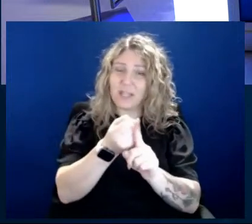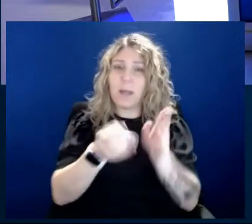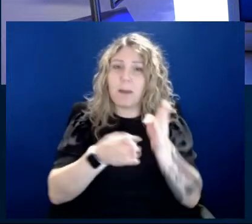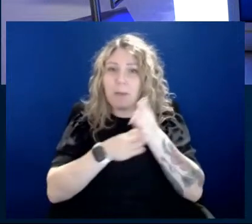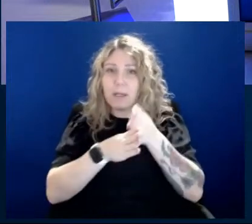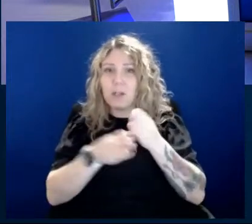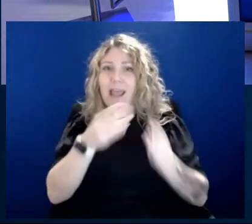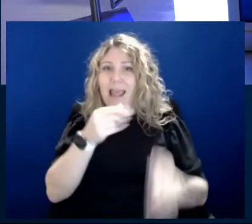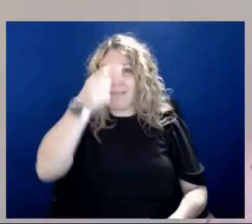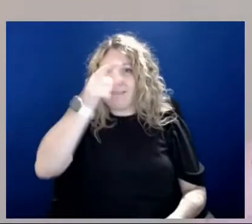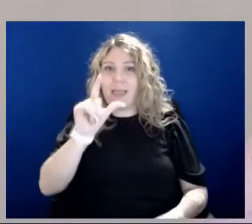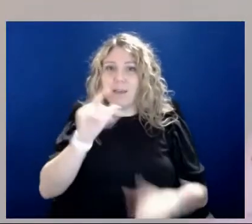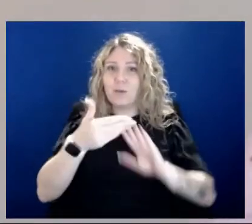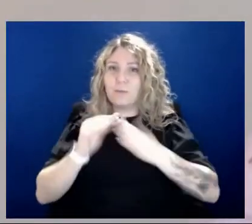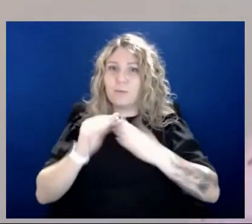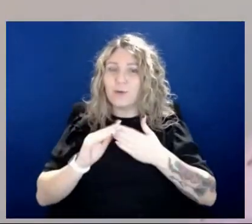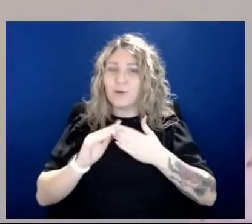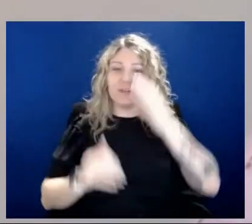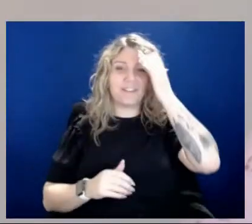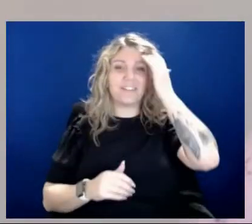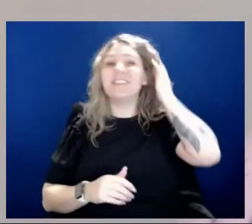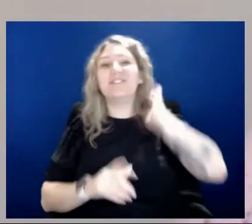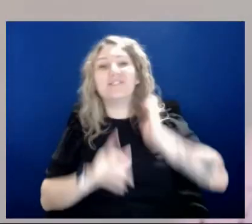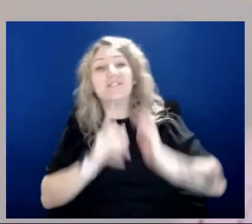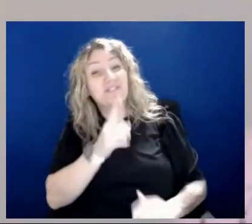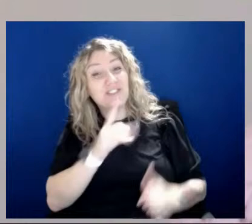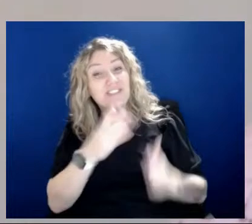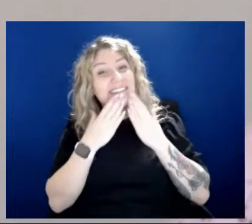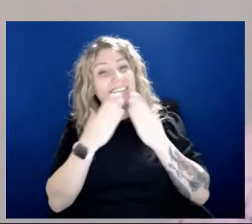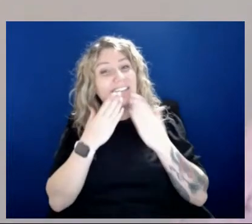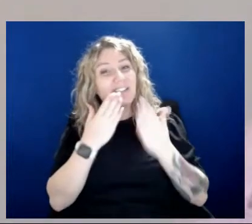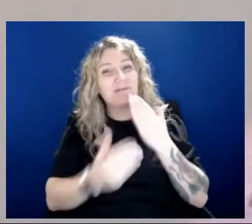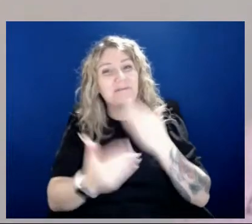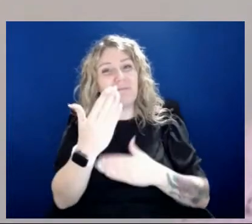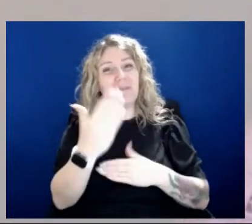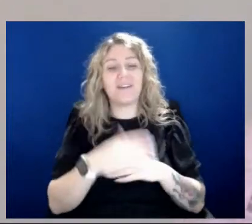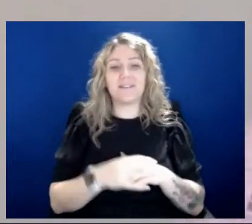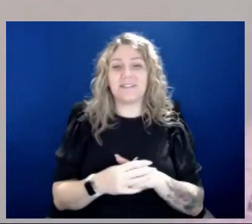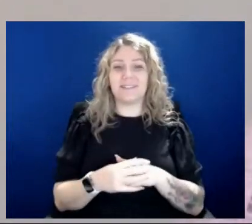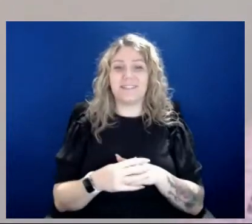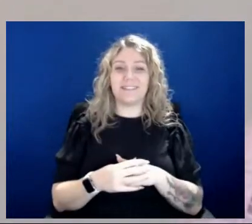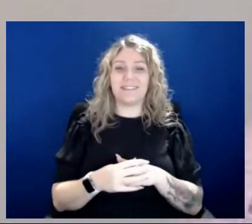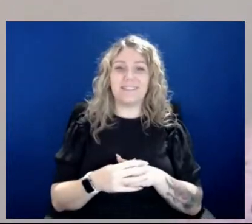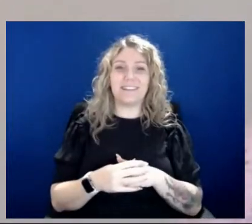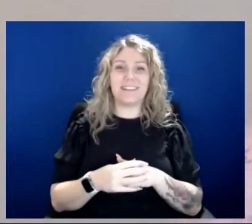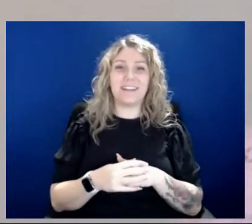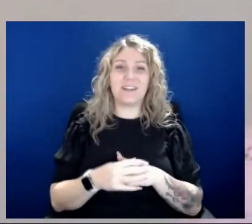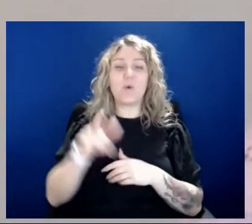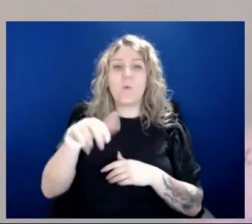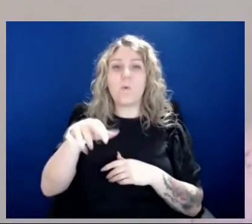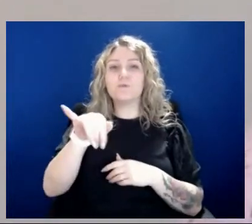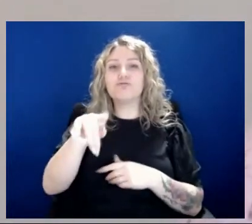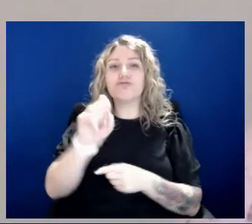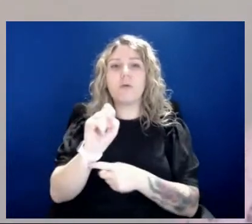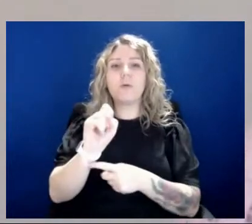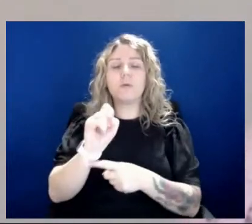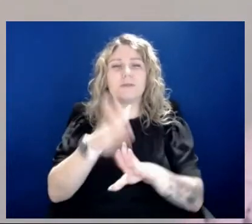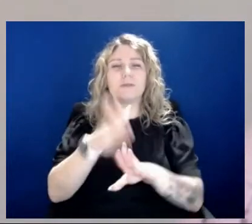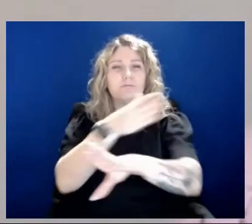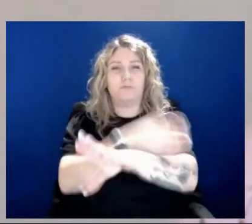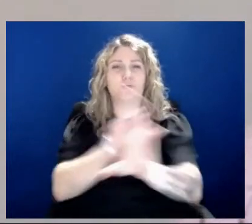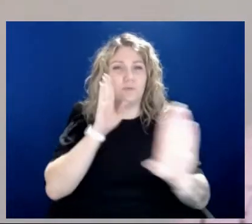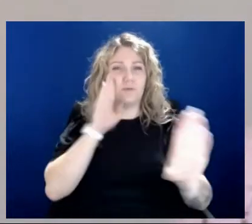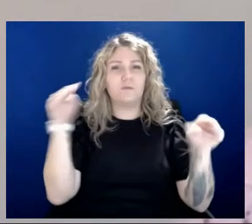community. Sure, thank you, and good morning. So Juntos focuses on improving the health